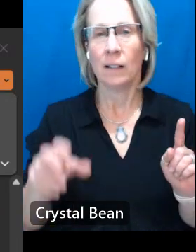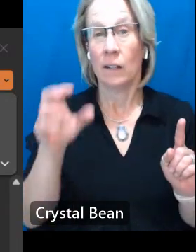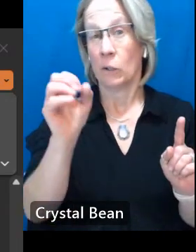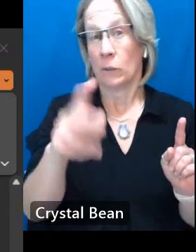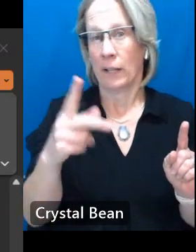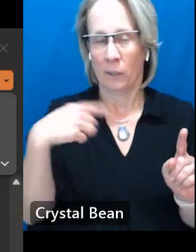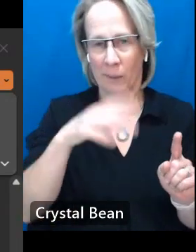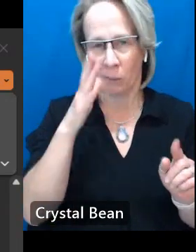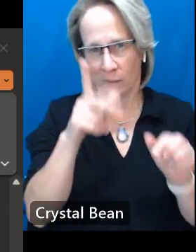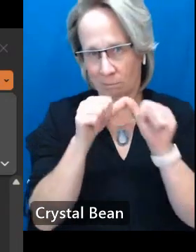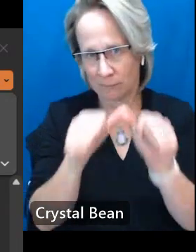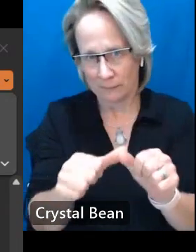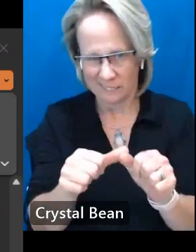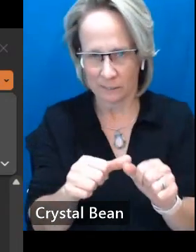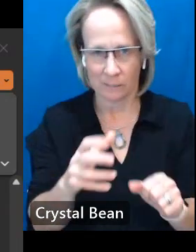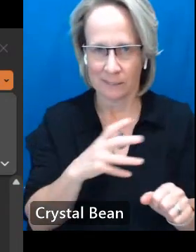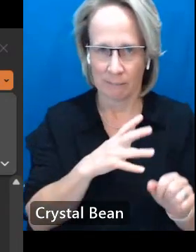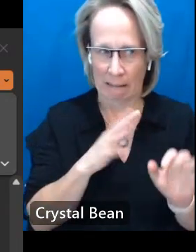So